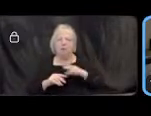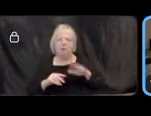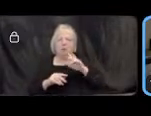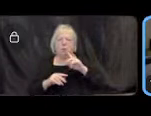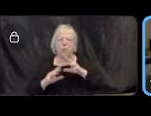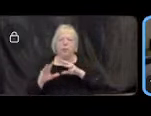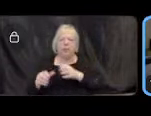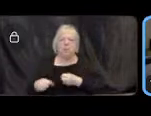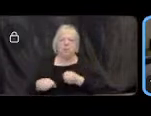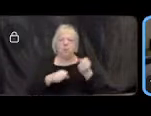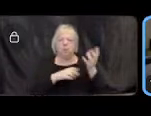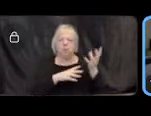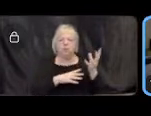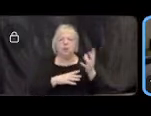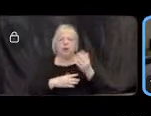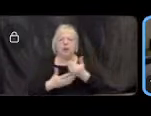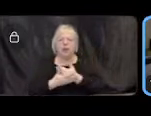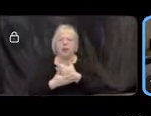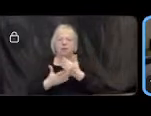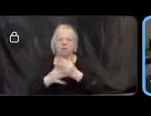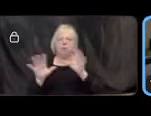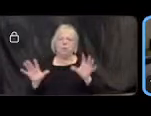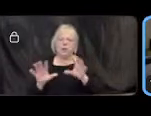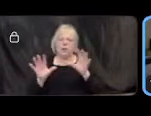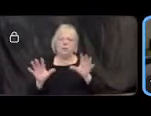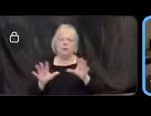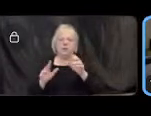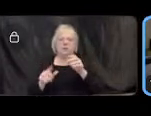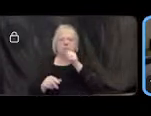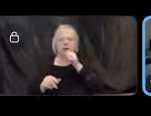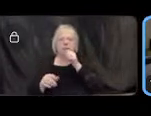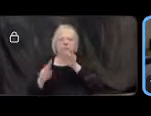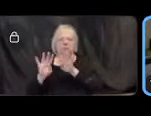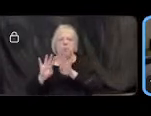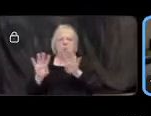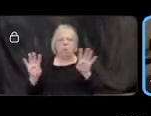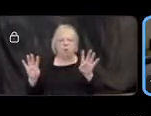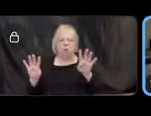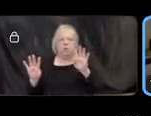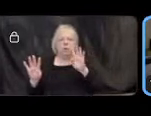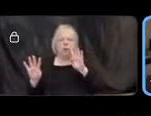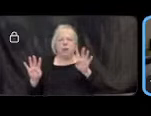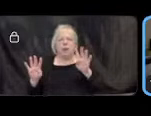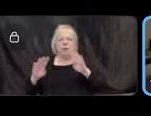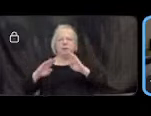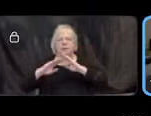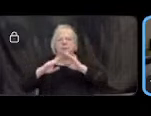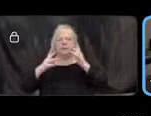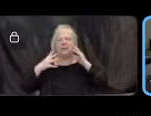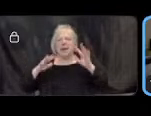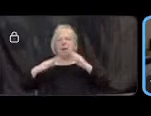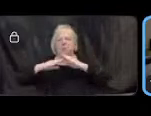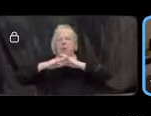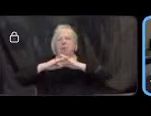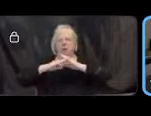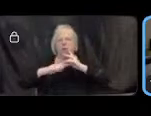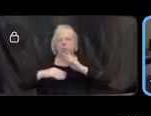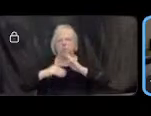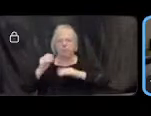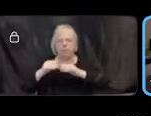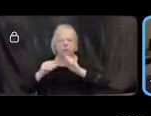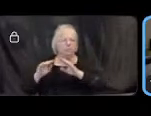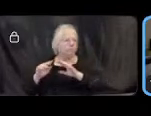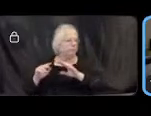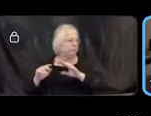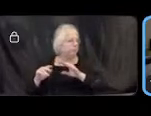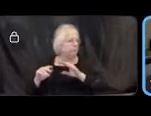be removed and a new decorative block privacy wall will be constructed as a sound barrier. The applicant provided responses and